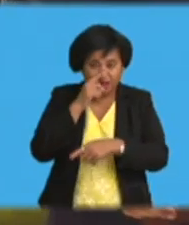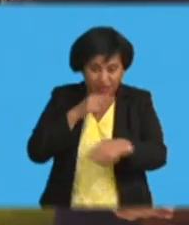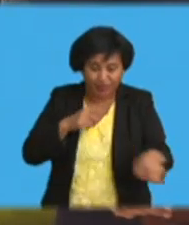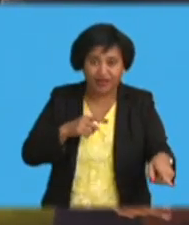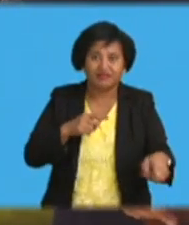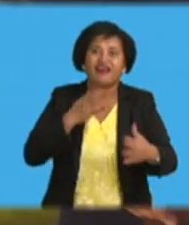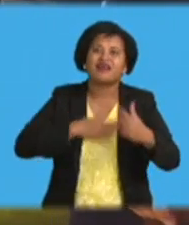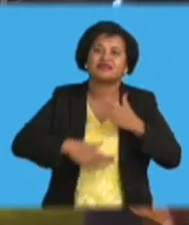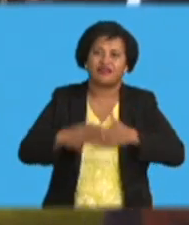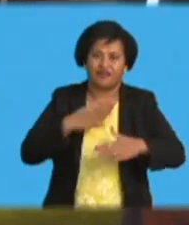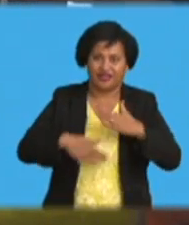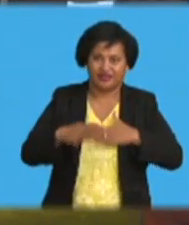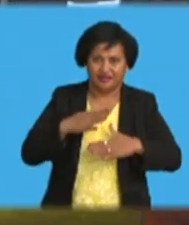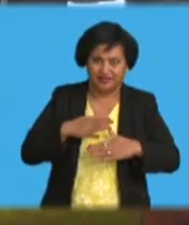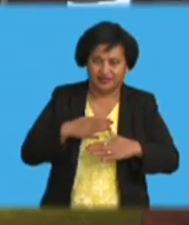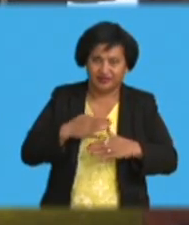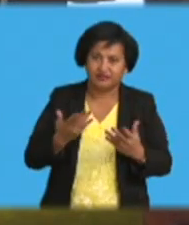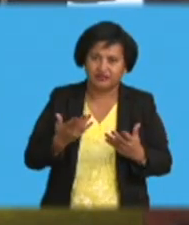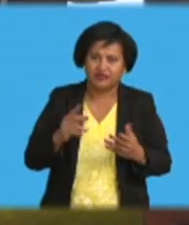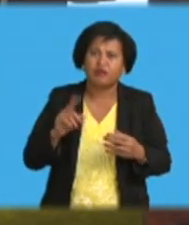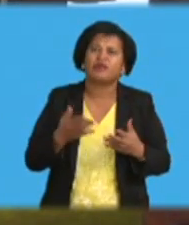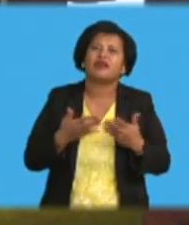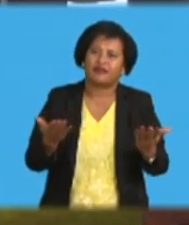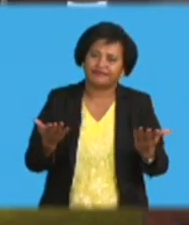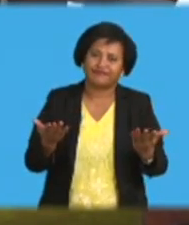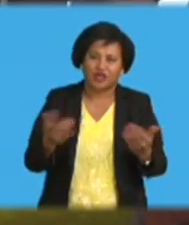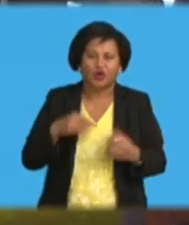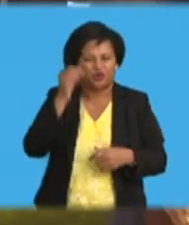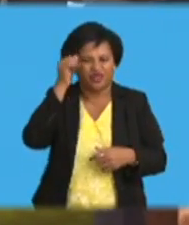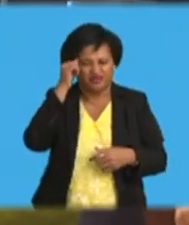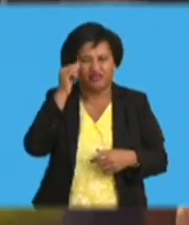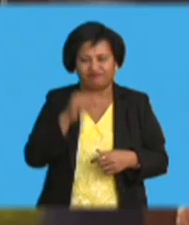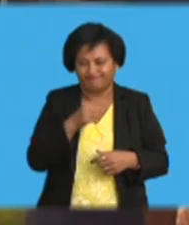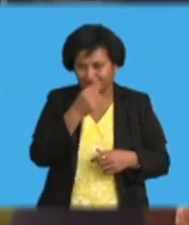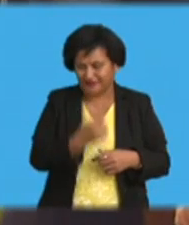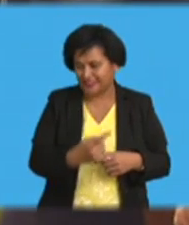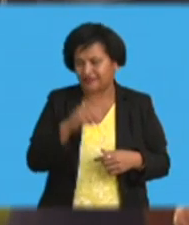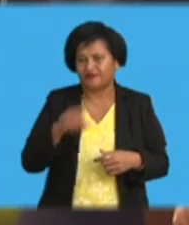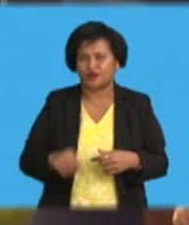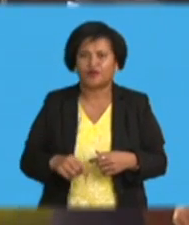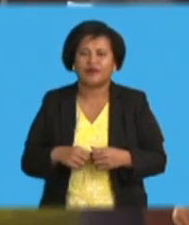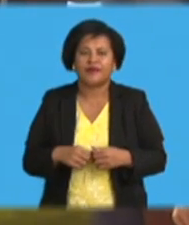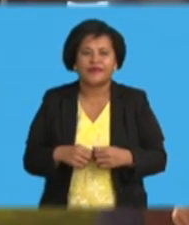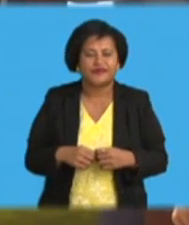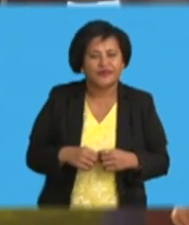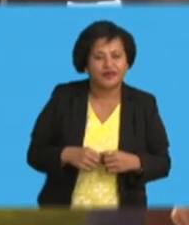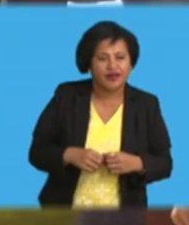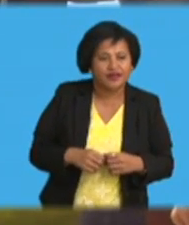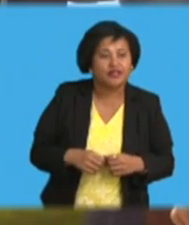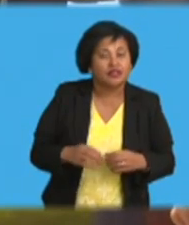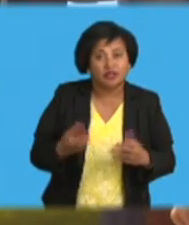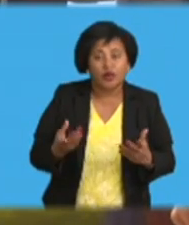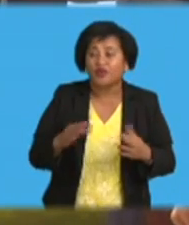suffering. Madam Speaker, but really, how can we be surprised? How can we be surprised that these fake profiles are telling such blatant